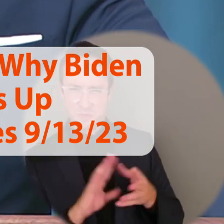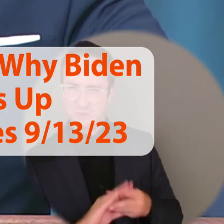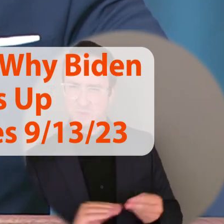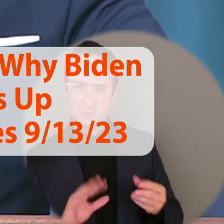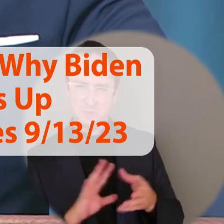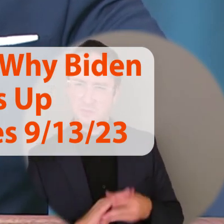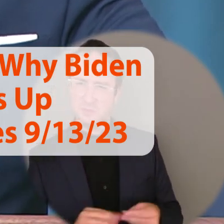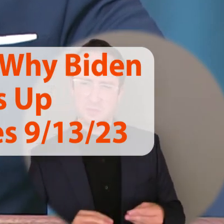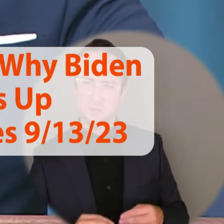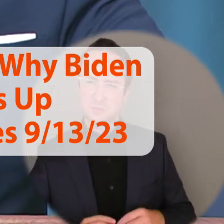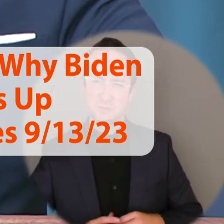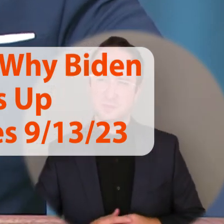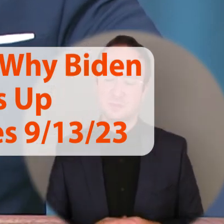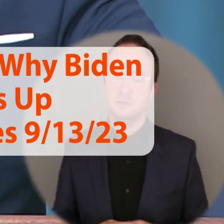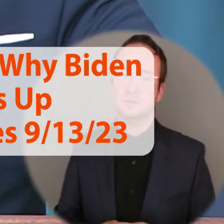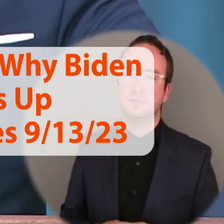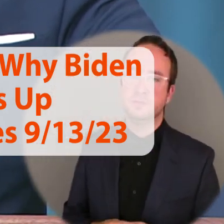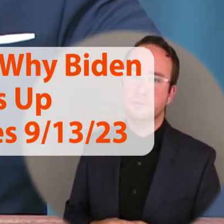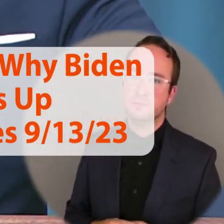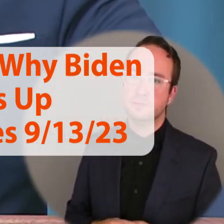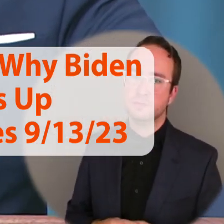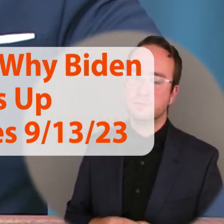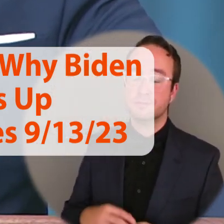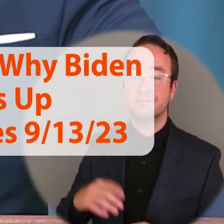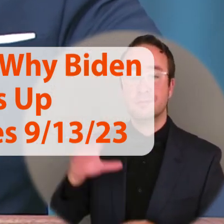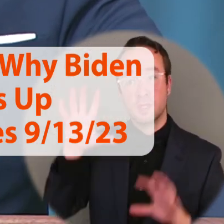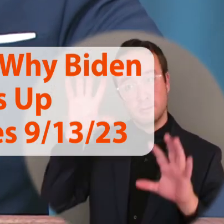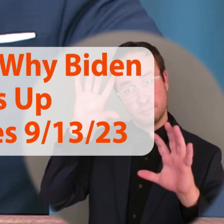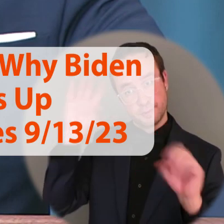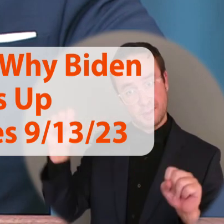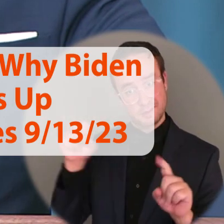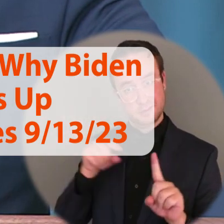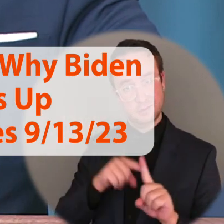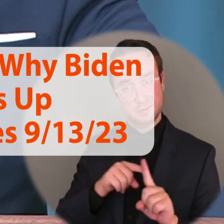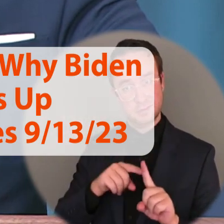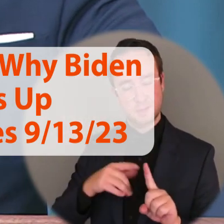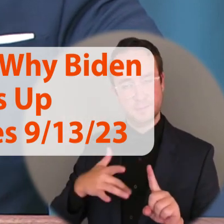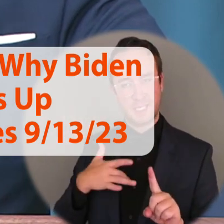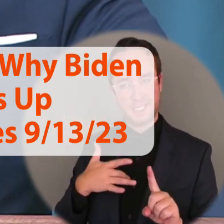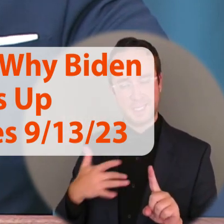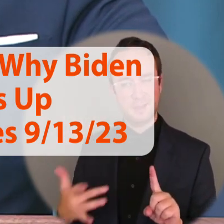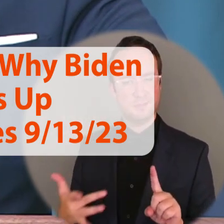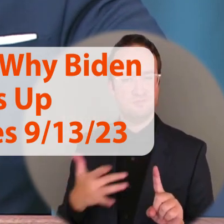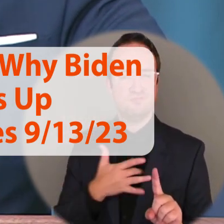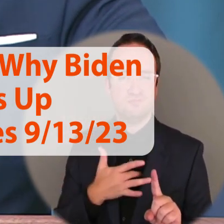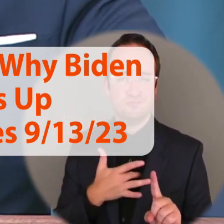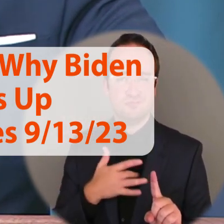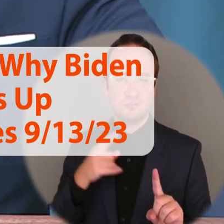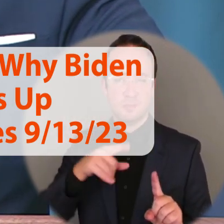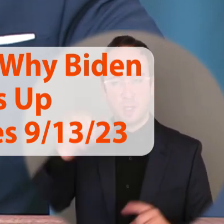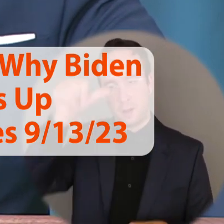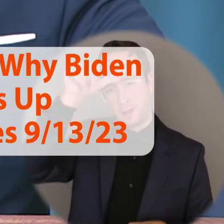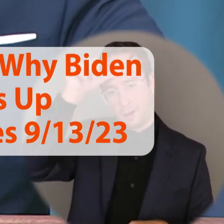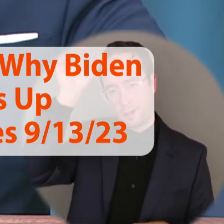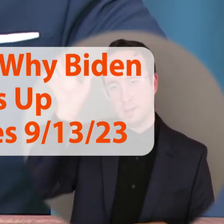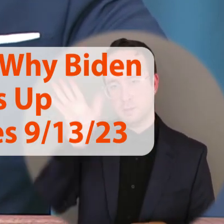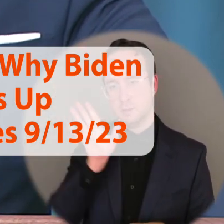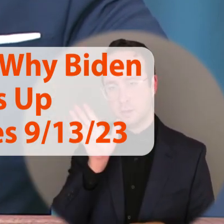touched and honored to be able to spend 9/11 with military members there in Alaska and some families.